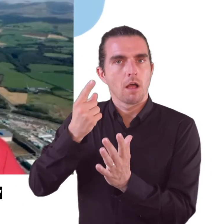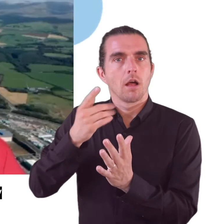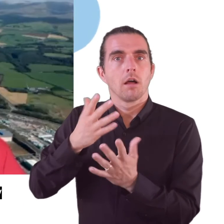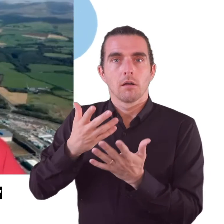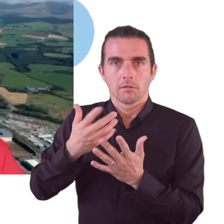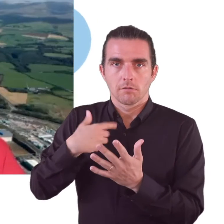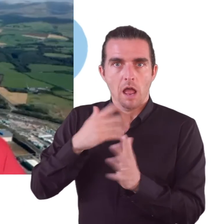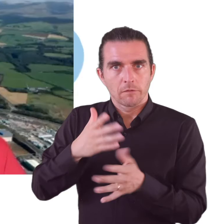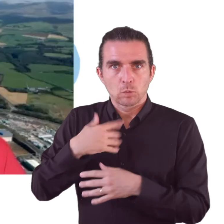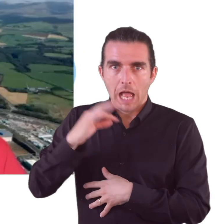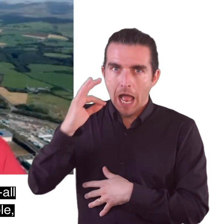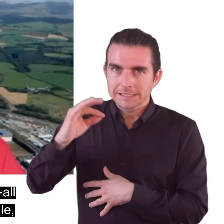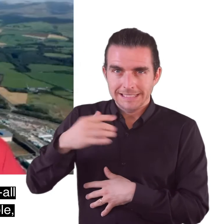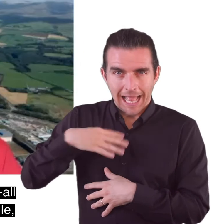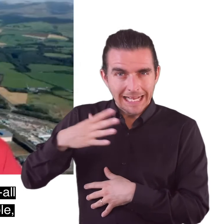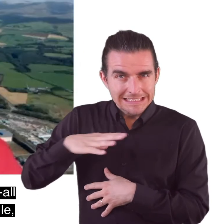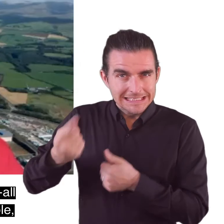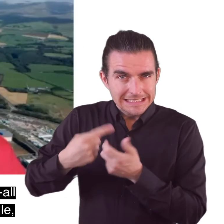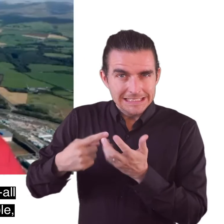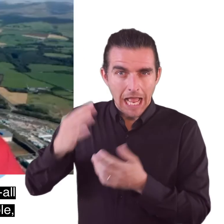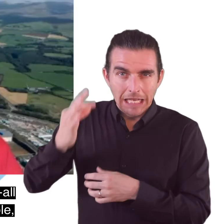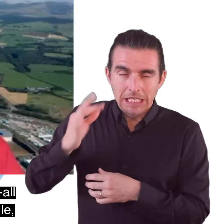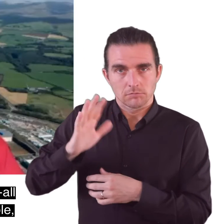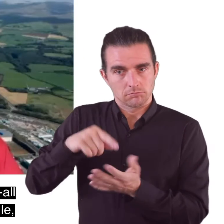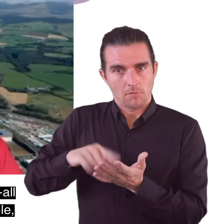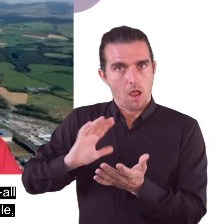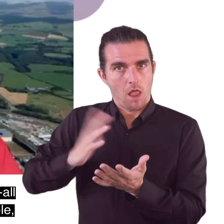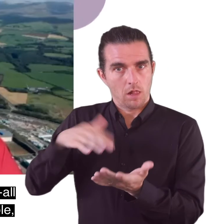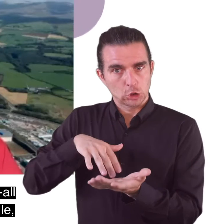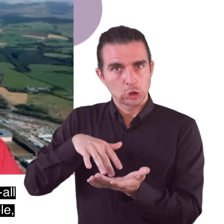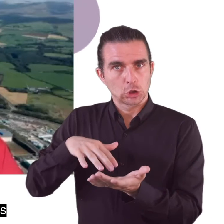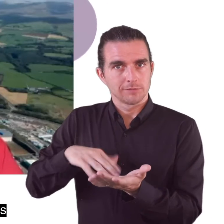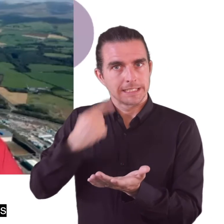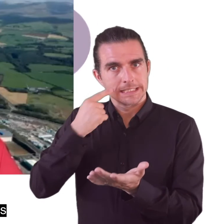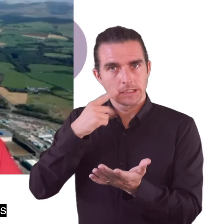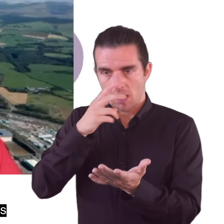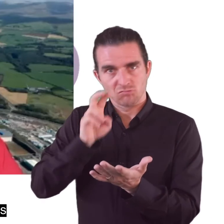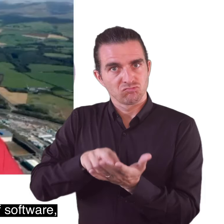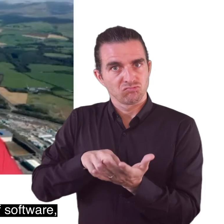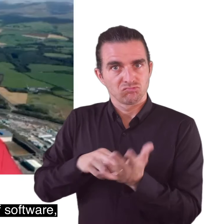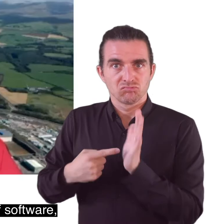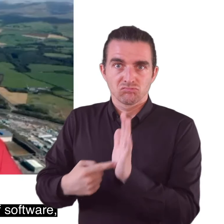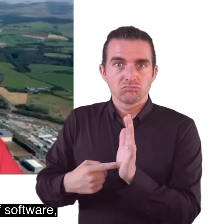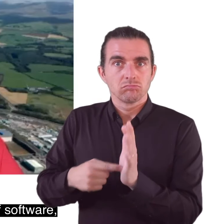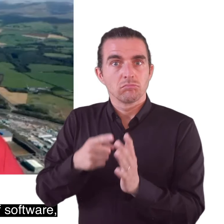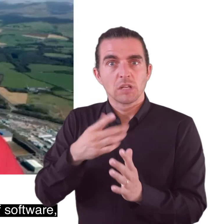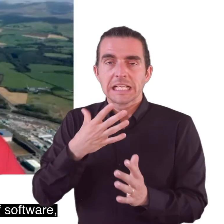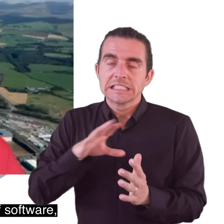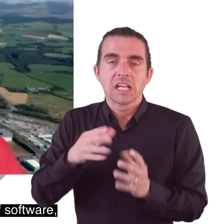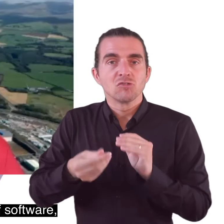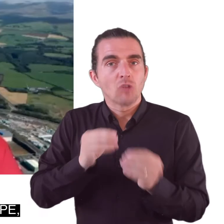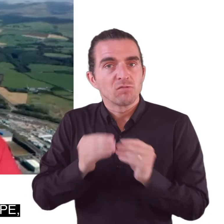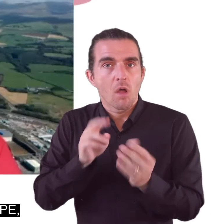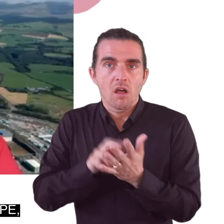ask for that. And it's kind of a catch-all document. It's so flexible, and you can list things if you need a particular type